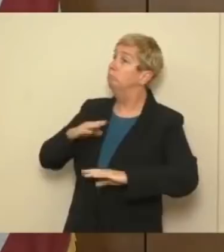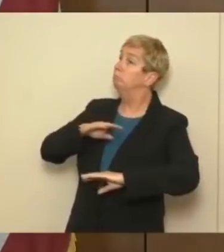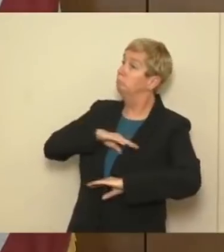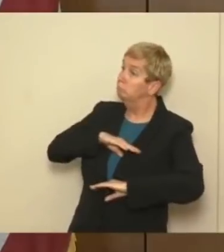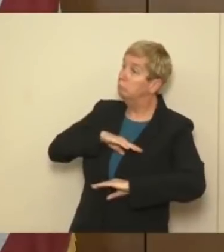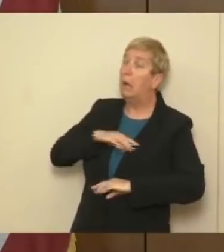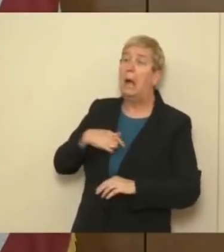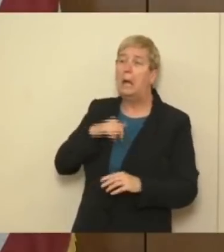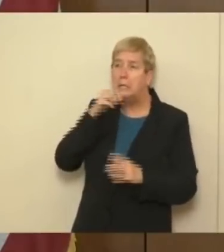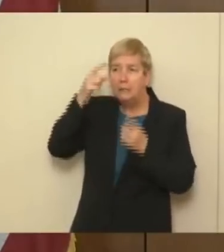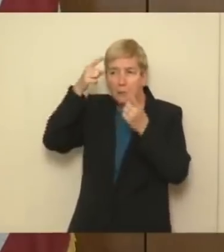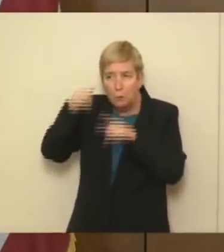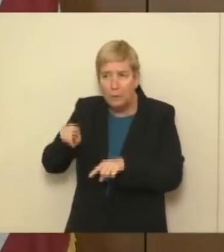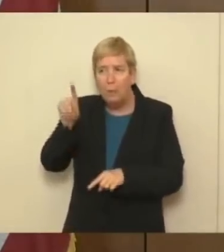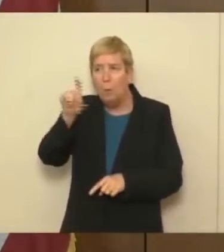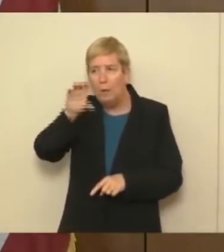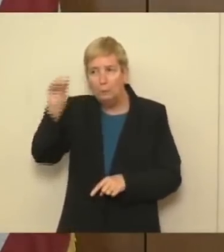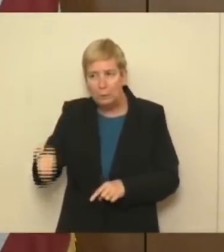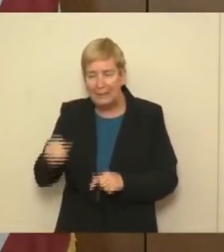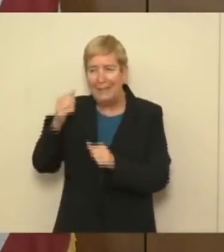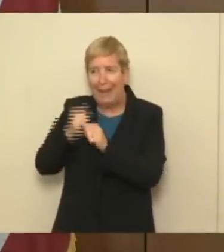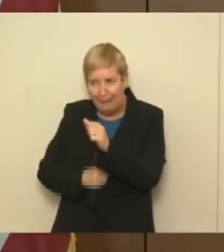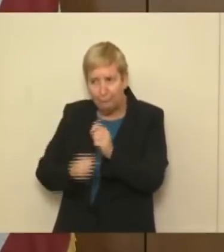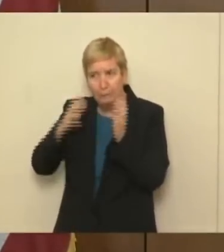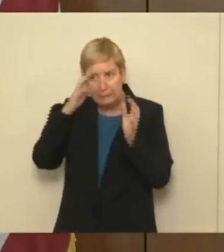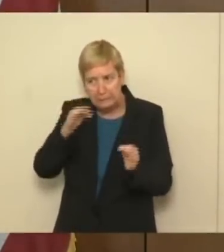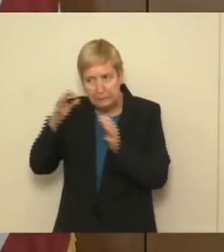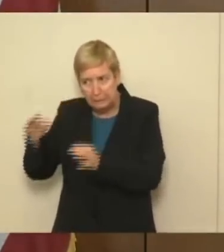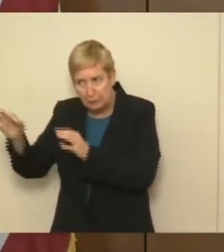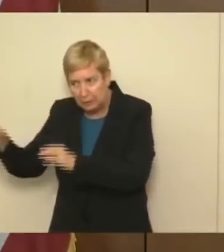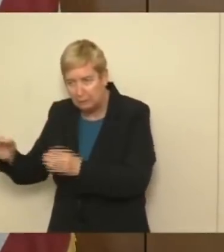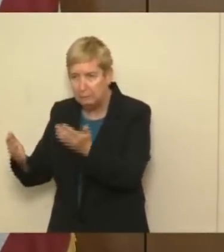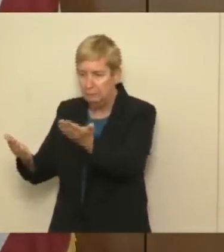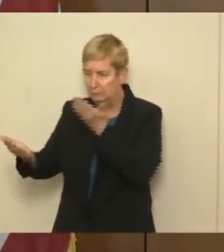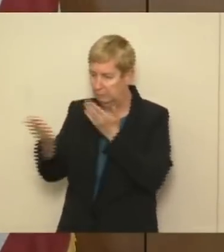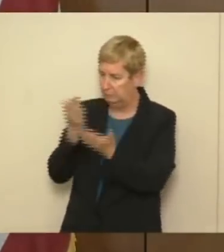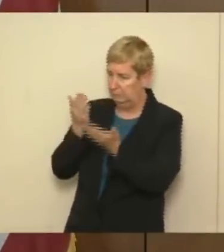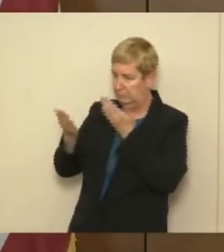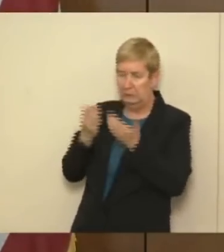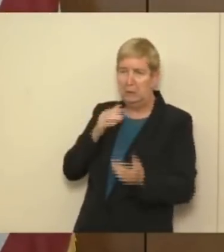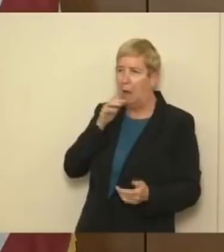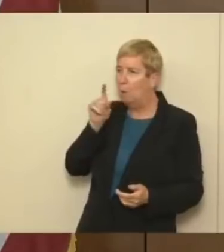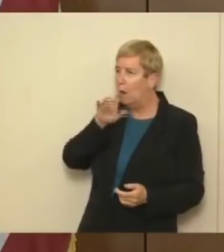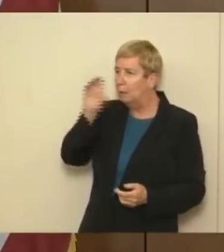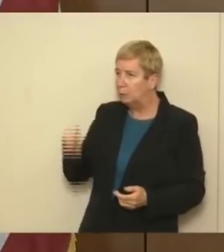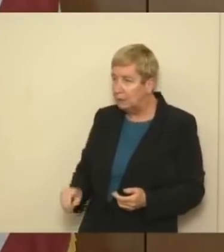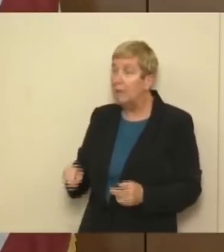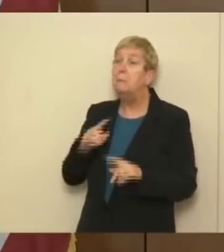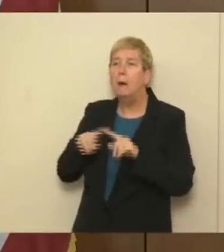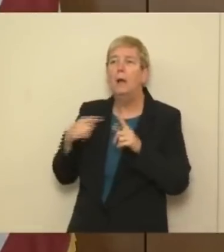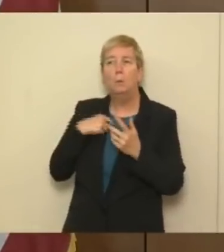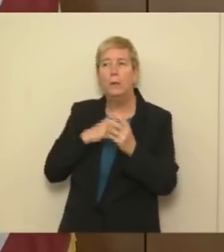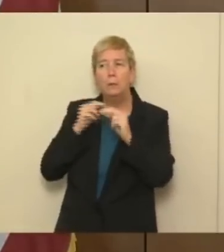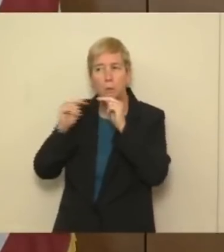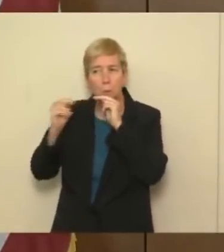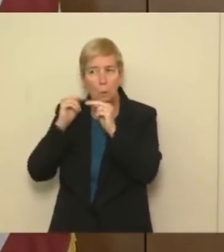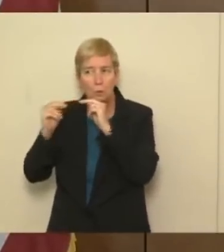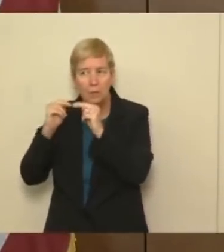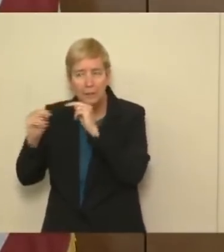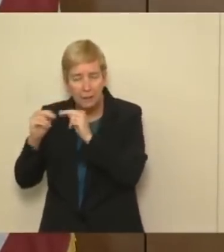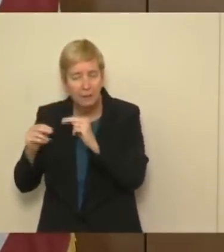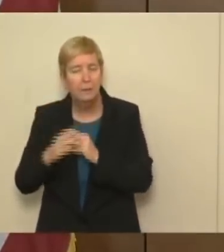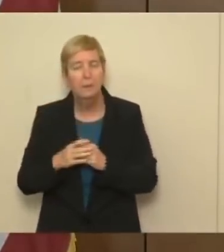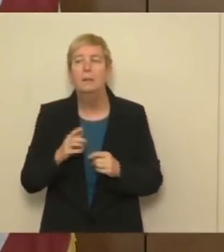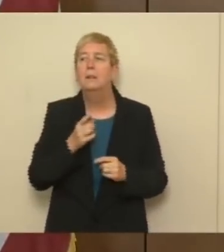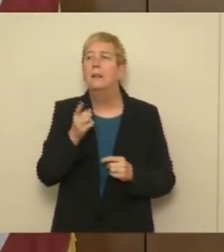budget decision in the final budget that came up to my office, but it is, in fact, a negotiation. The legislators